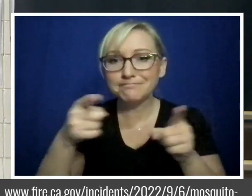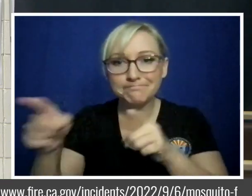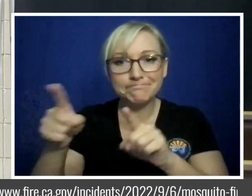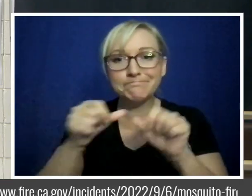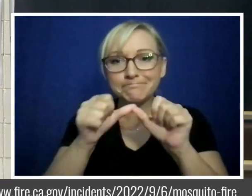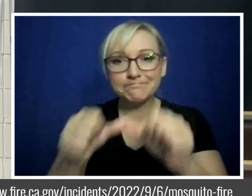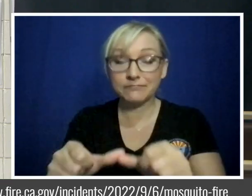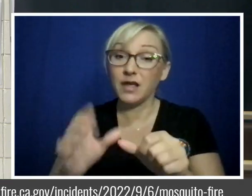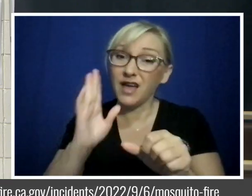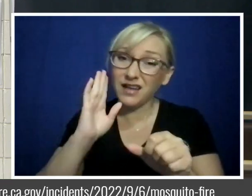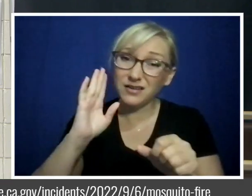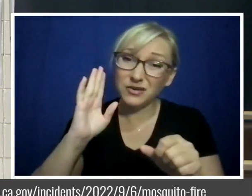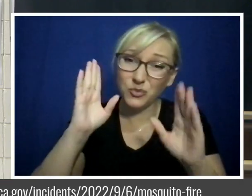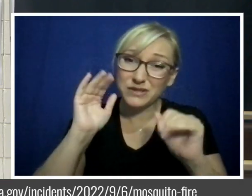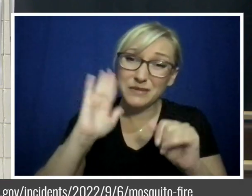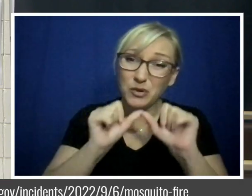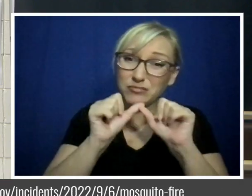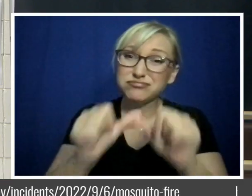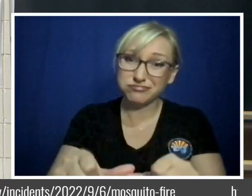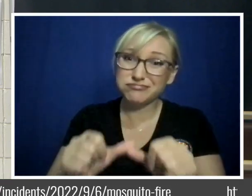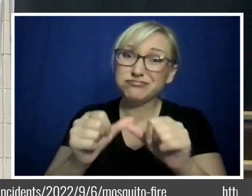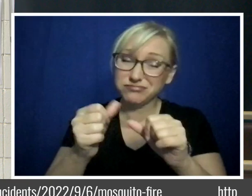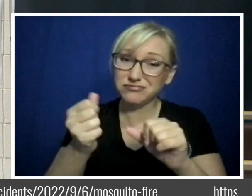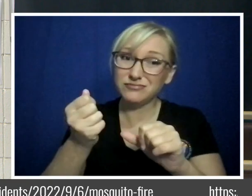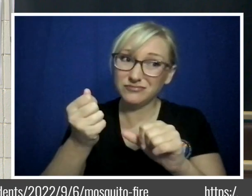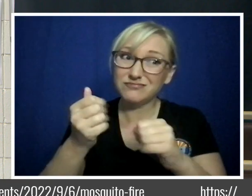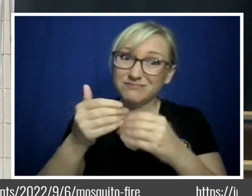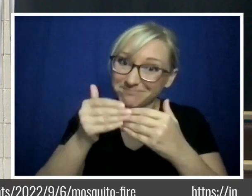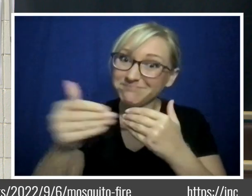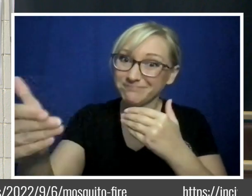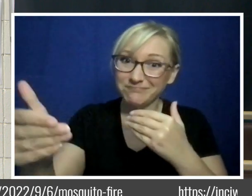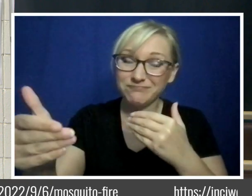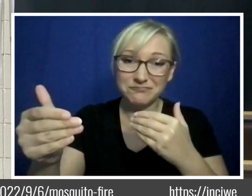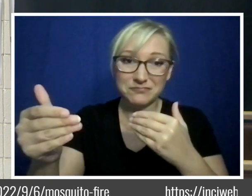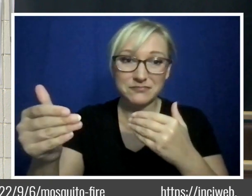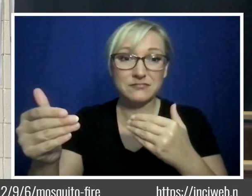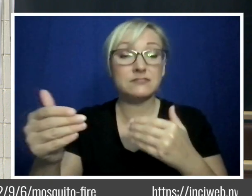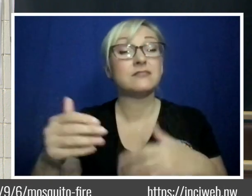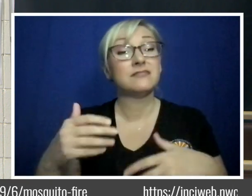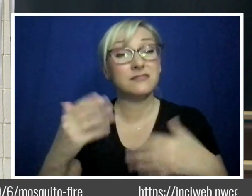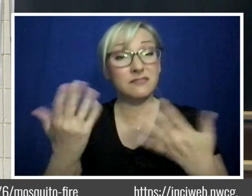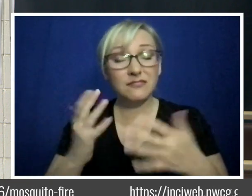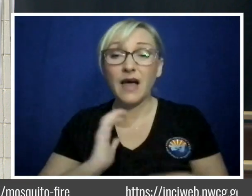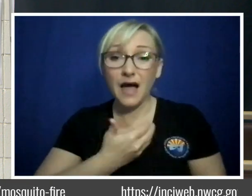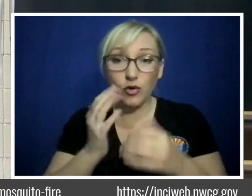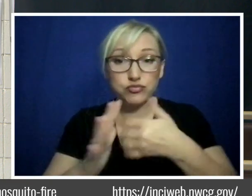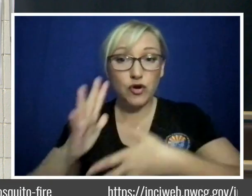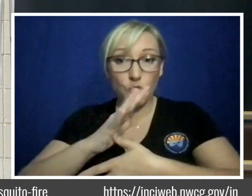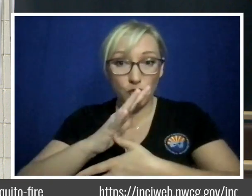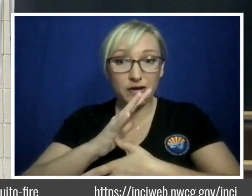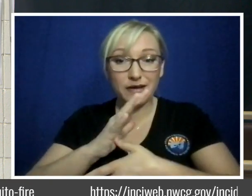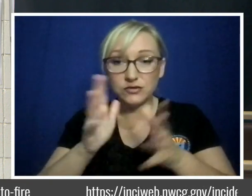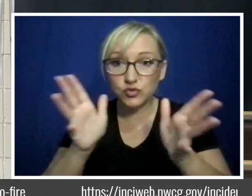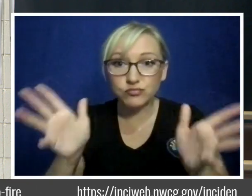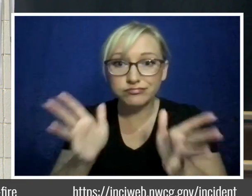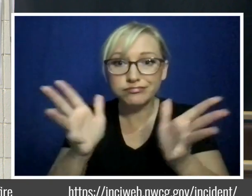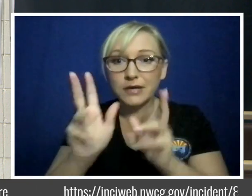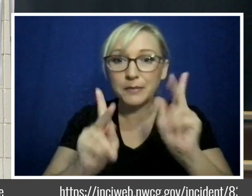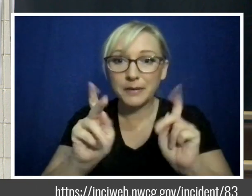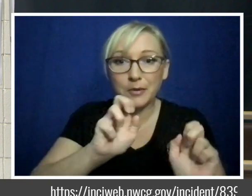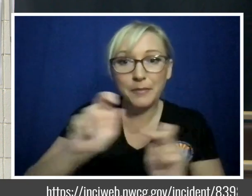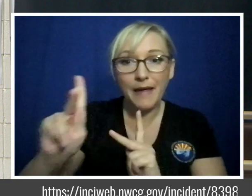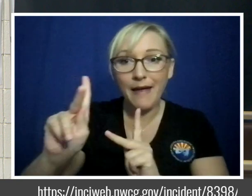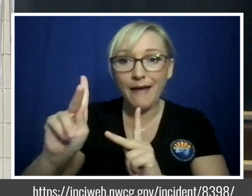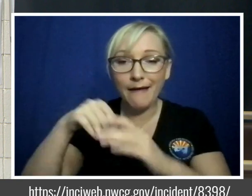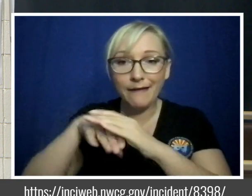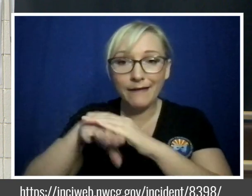some days to come. Our priority for this team is to try to get people home as soon as possible. And to that end, we have to make sure that it's